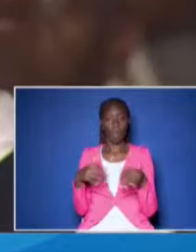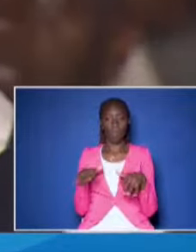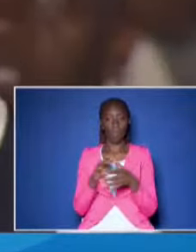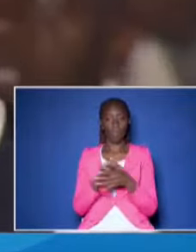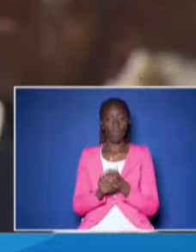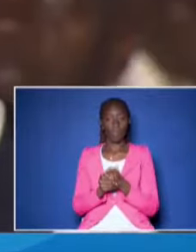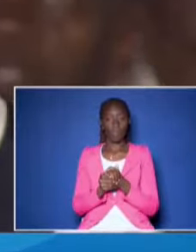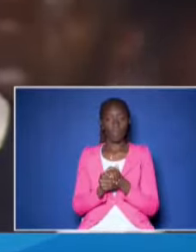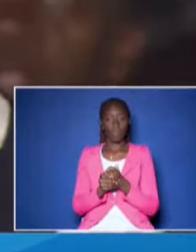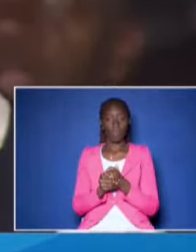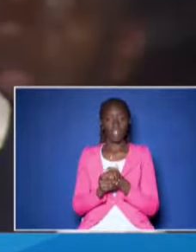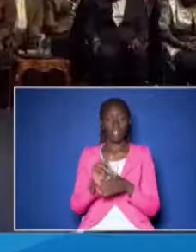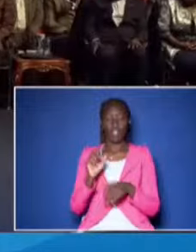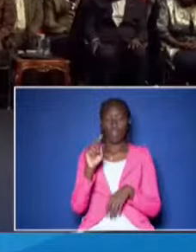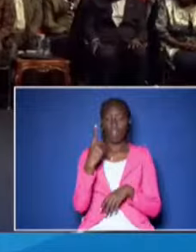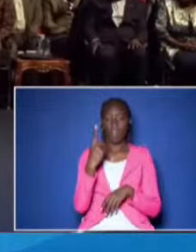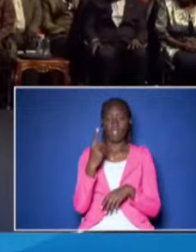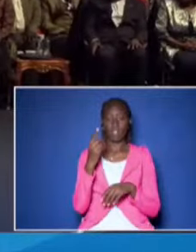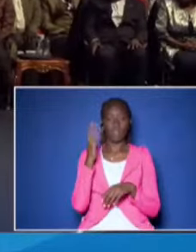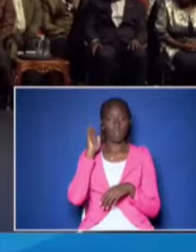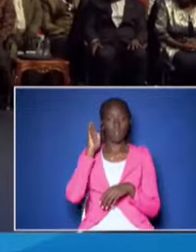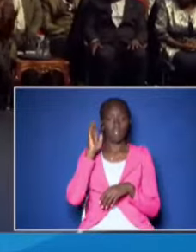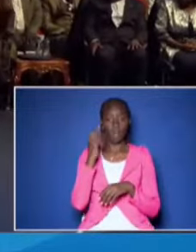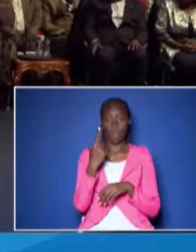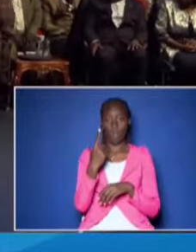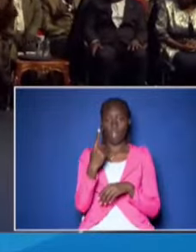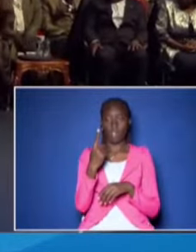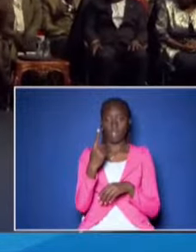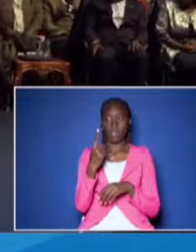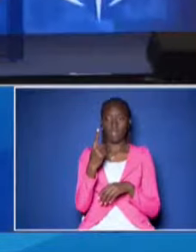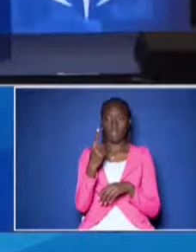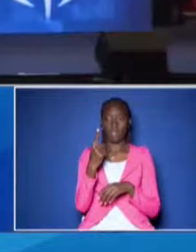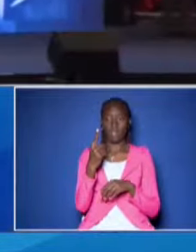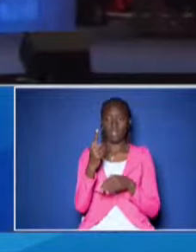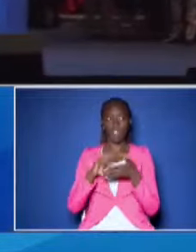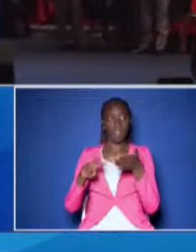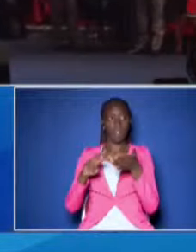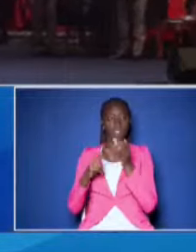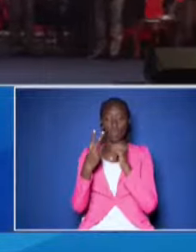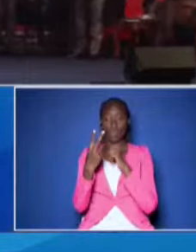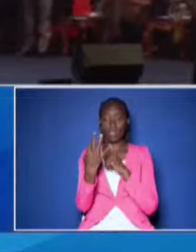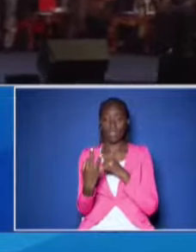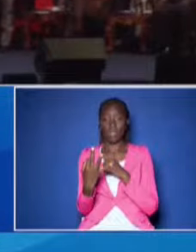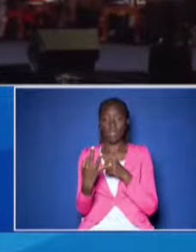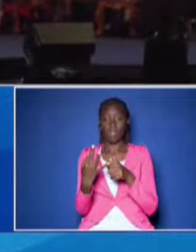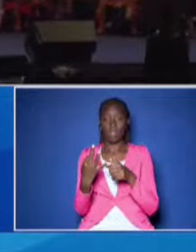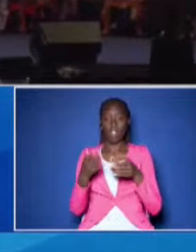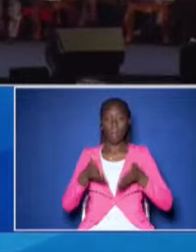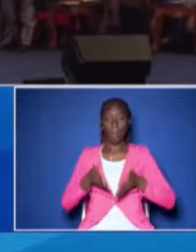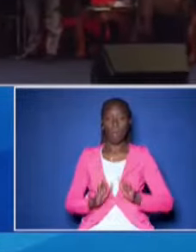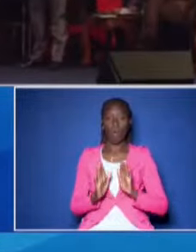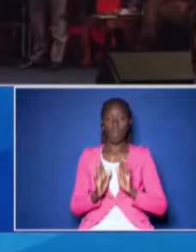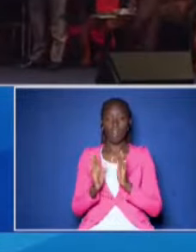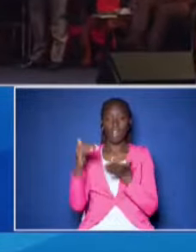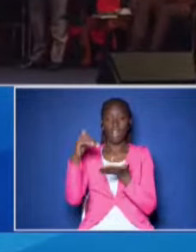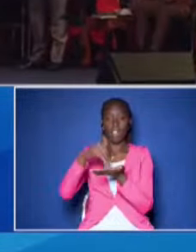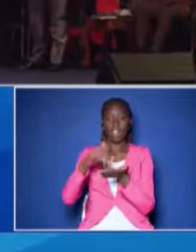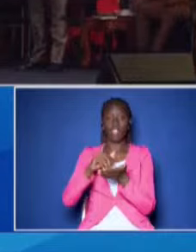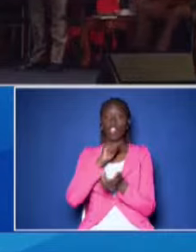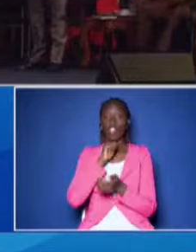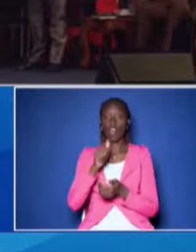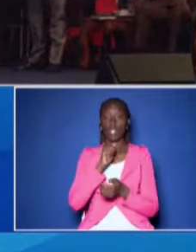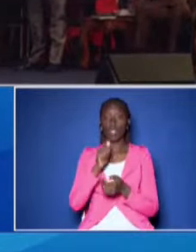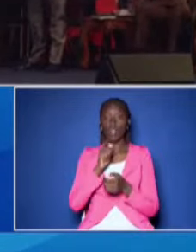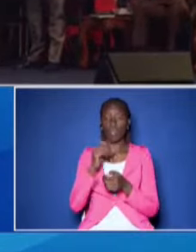done first Peter 1:23 says what being born again not of corruptible seed